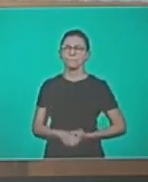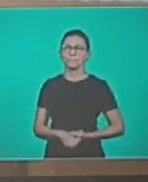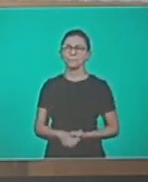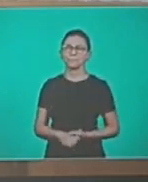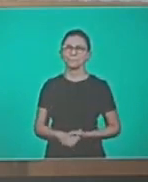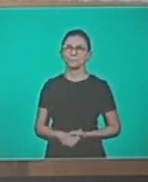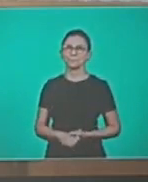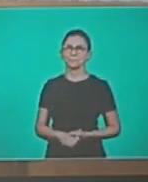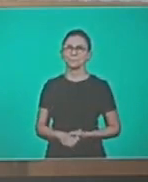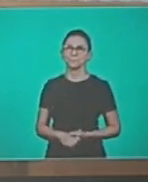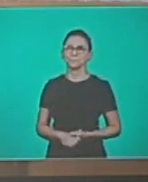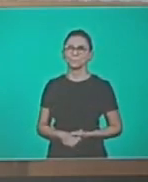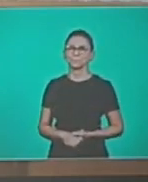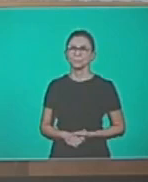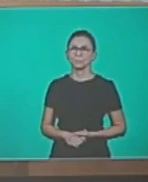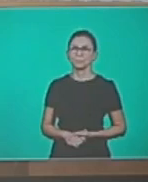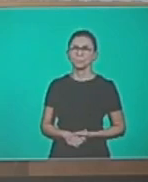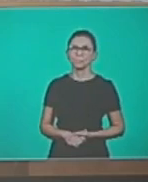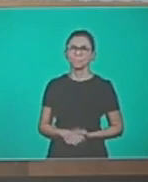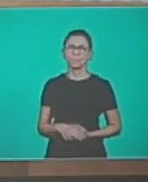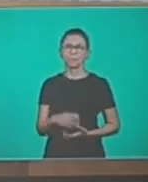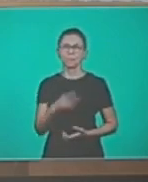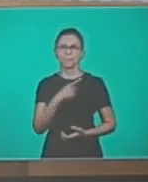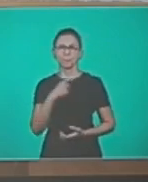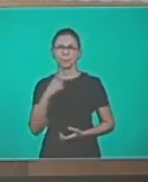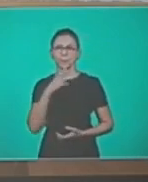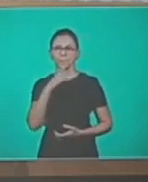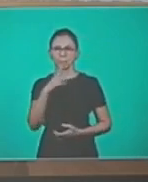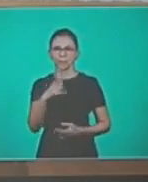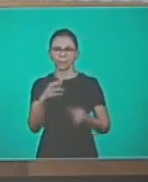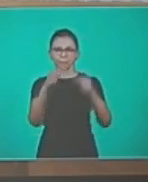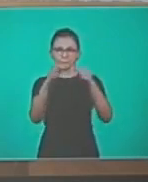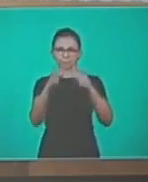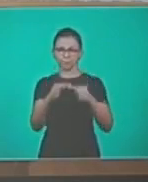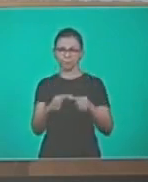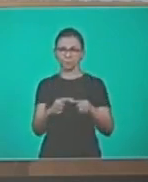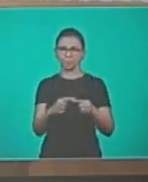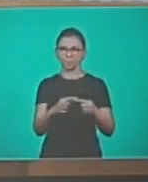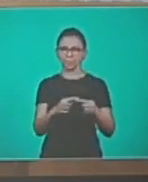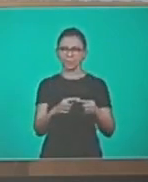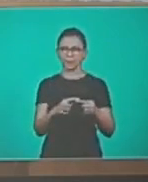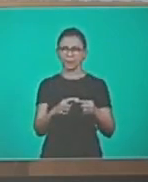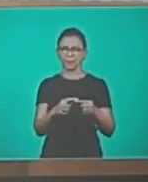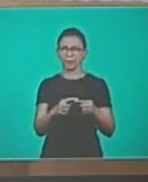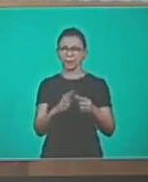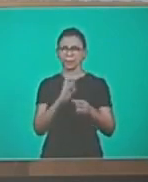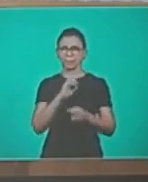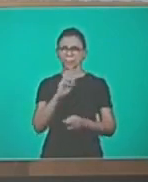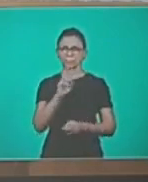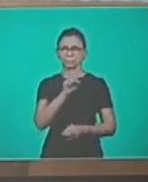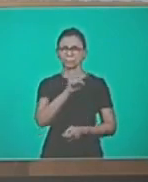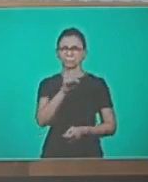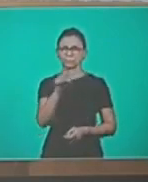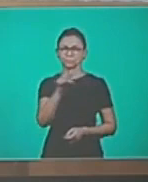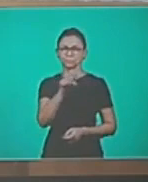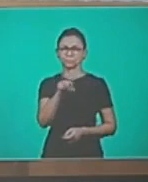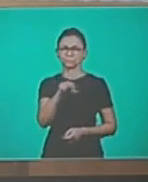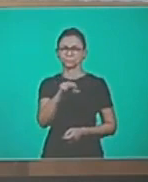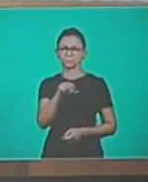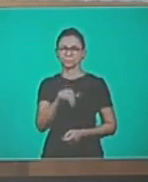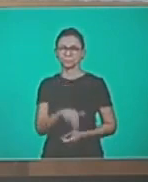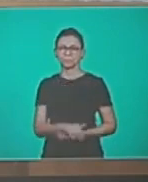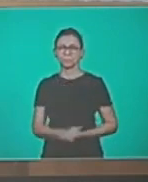Certainly, the answer will be matching with the answer that the church have found in the church, the people of the